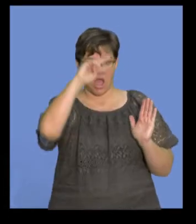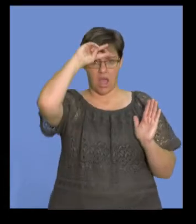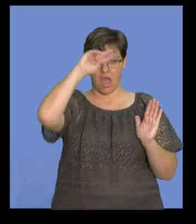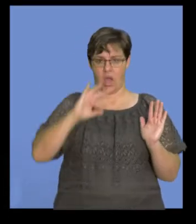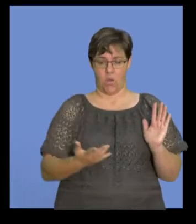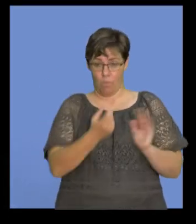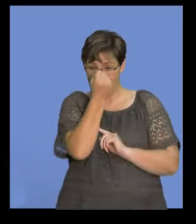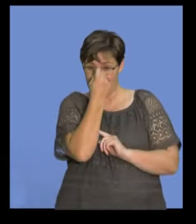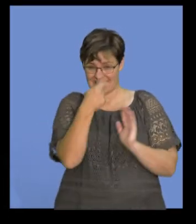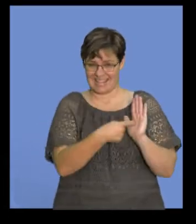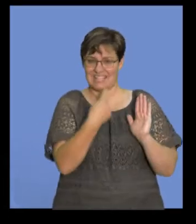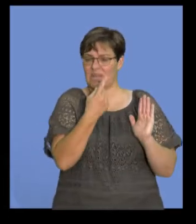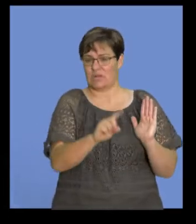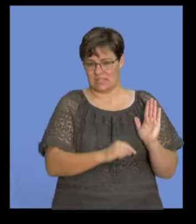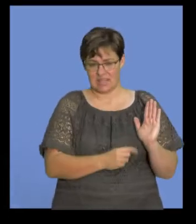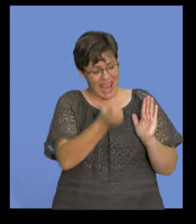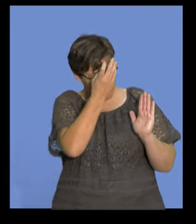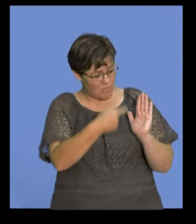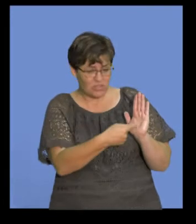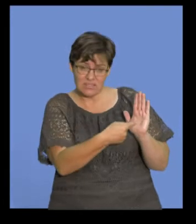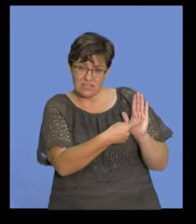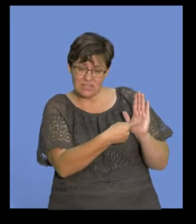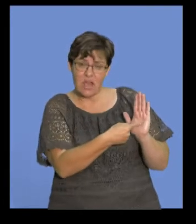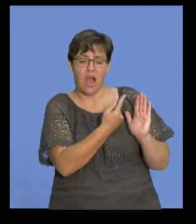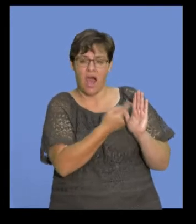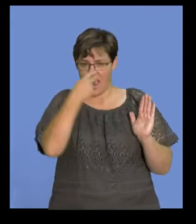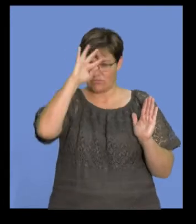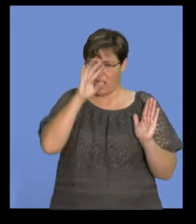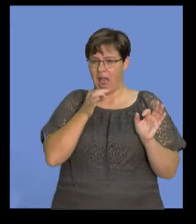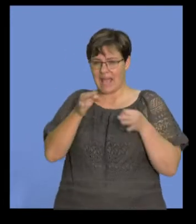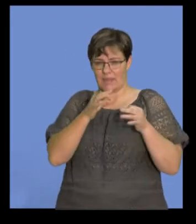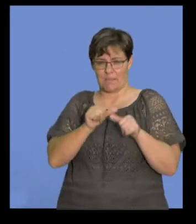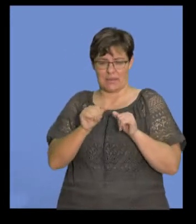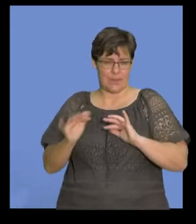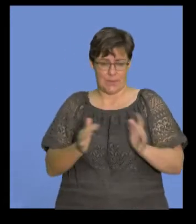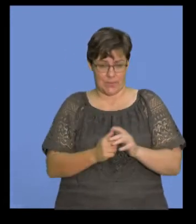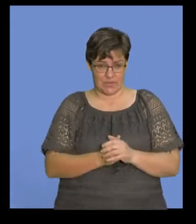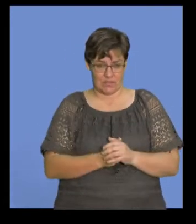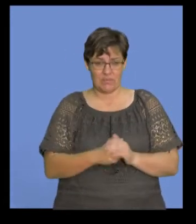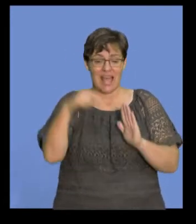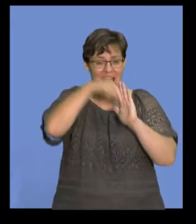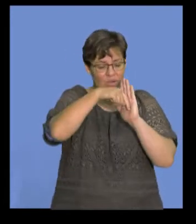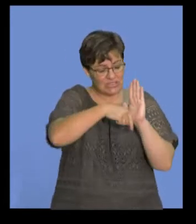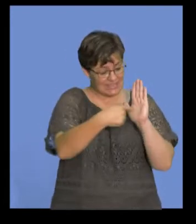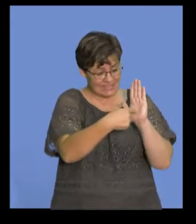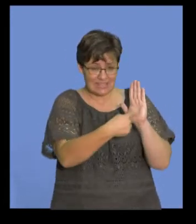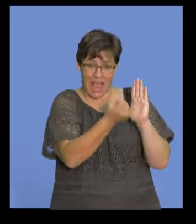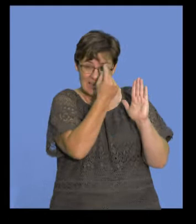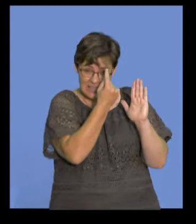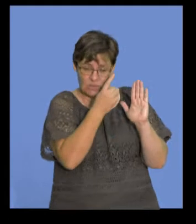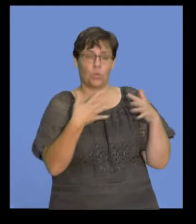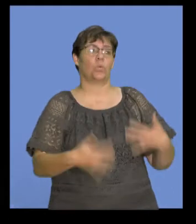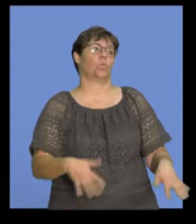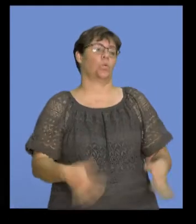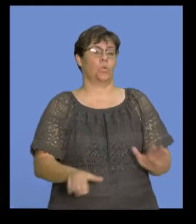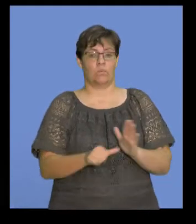a graph. So we're going to look at how we take information from a graph and interpret that better. So understanding the context of graphs is